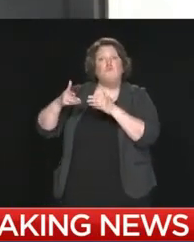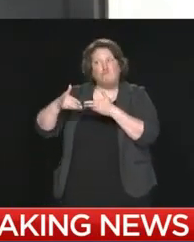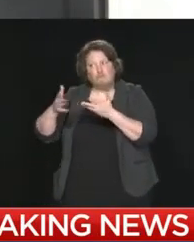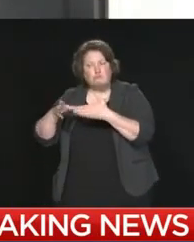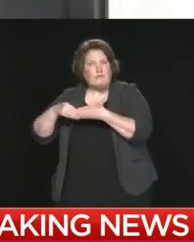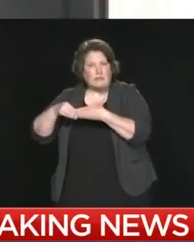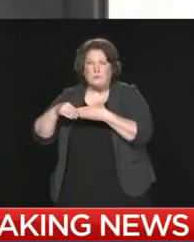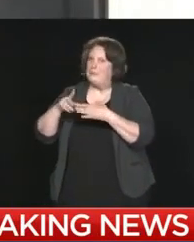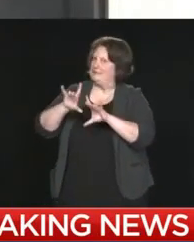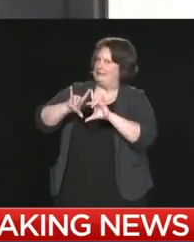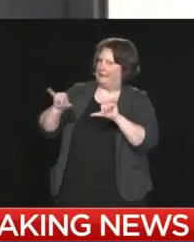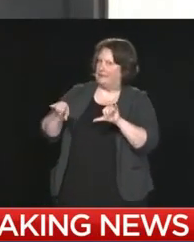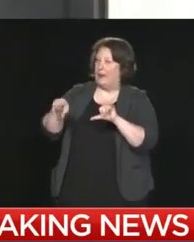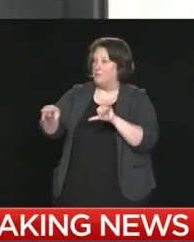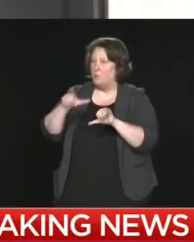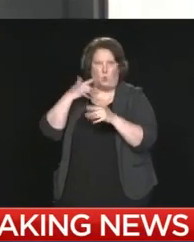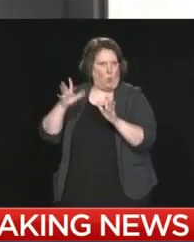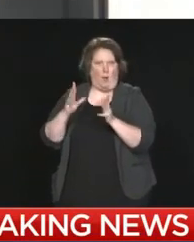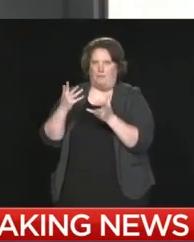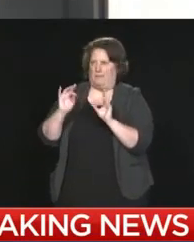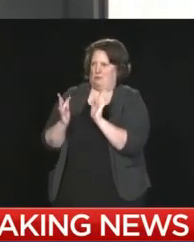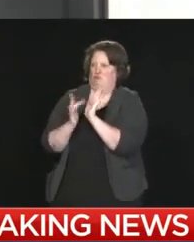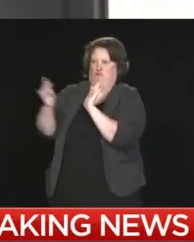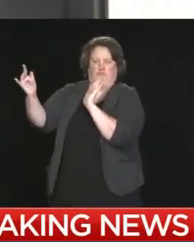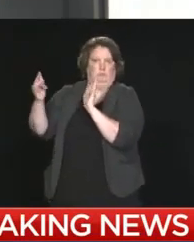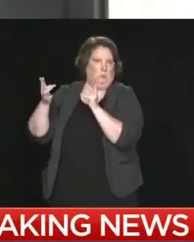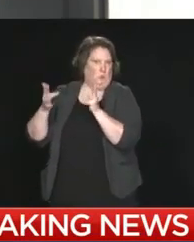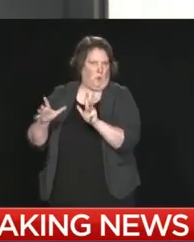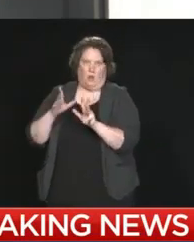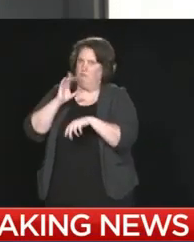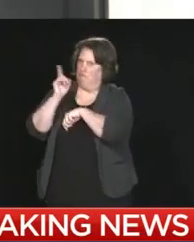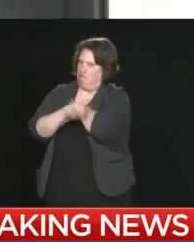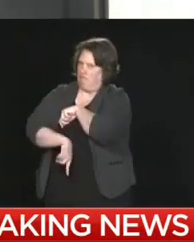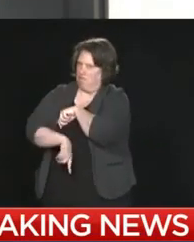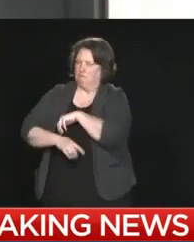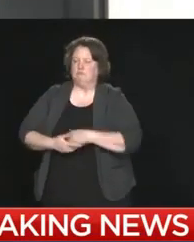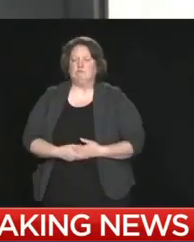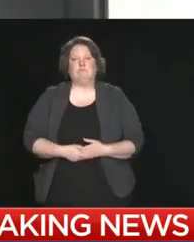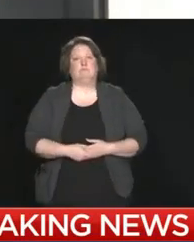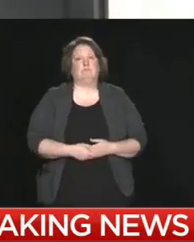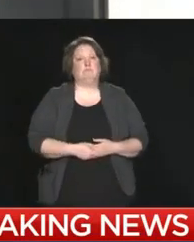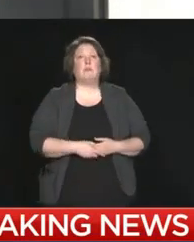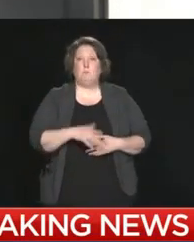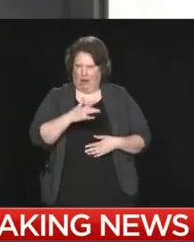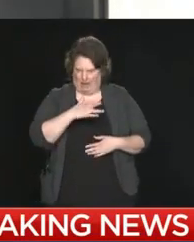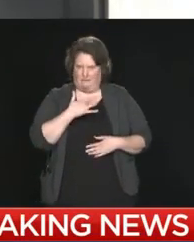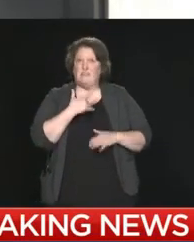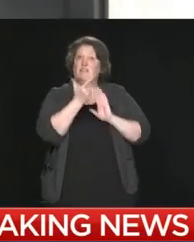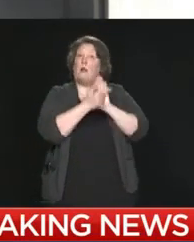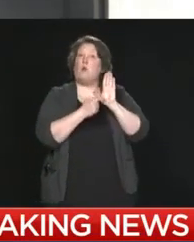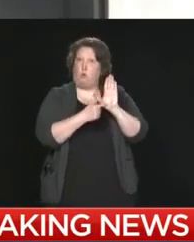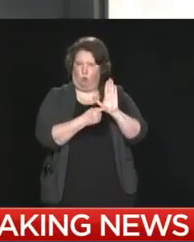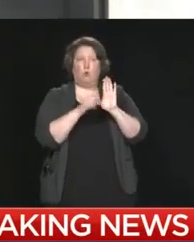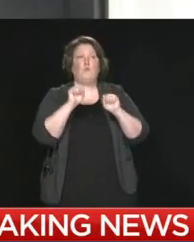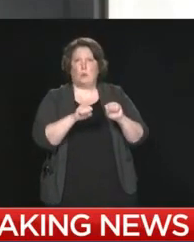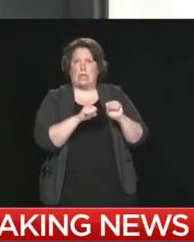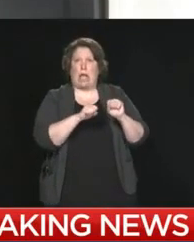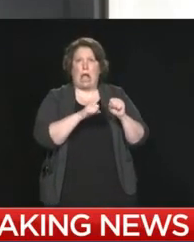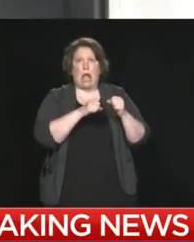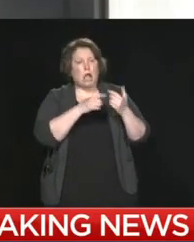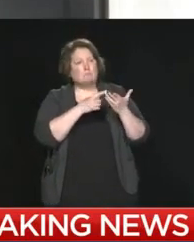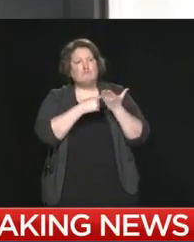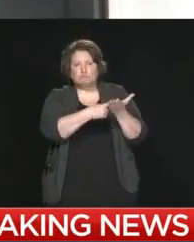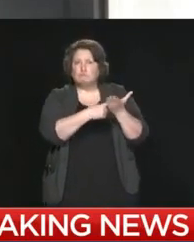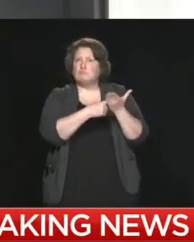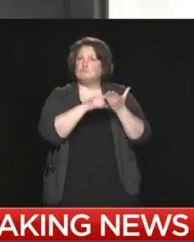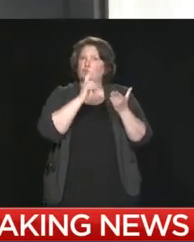consequences. Discussions are ongoing, but I fully expect us to be able to work well with the opposition to deliver this important